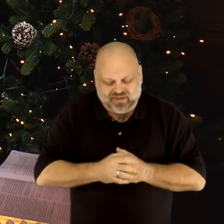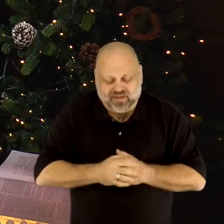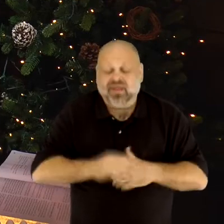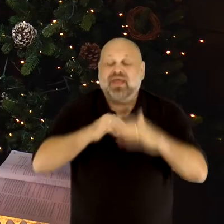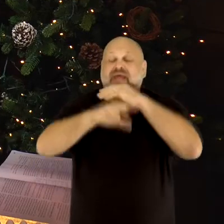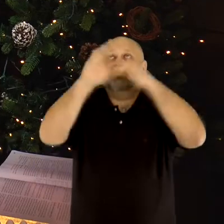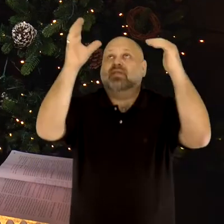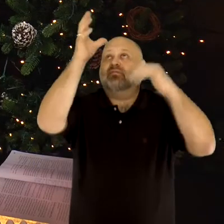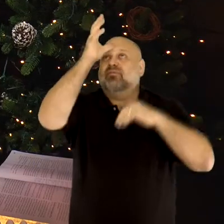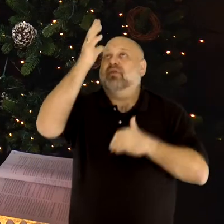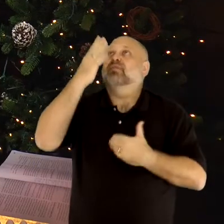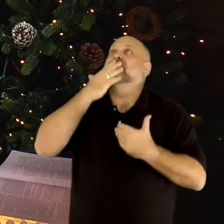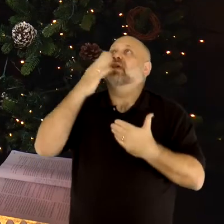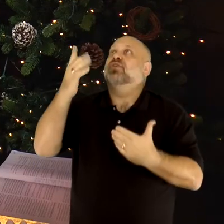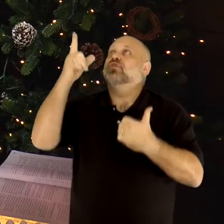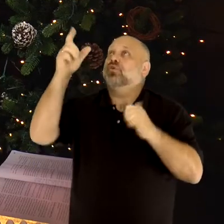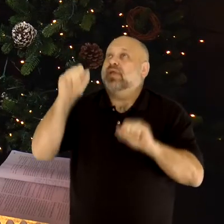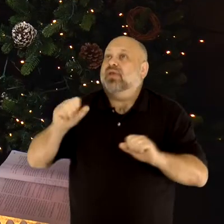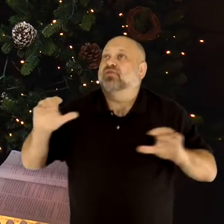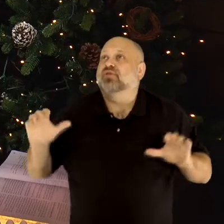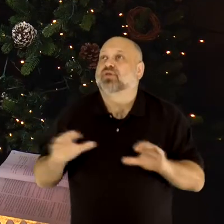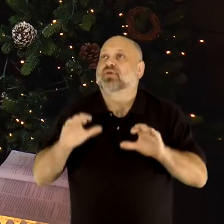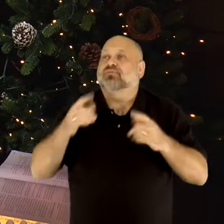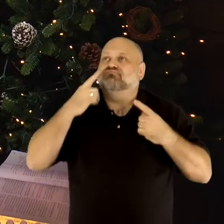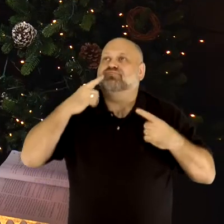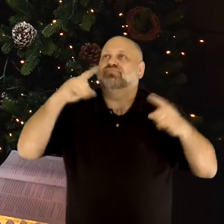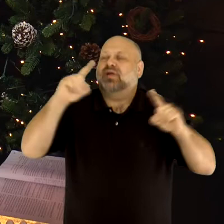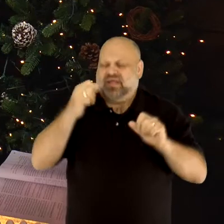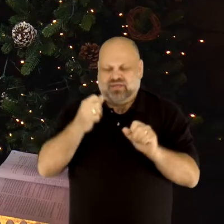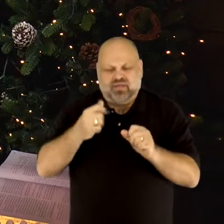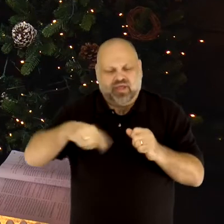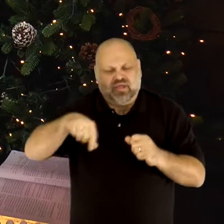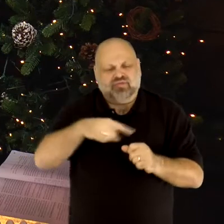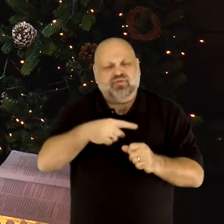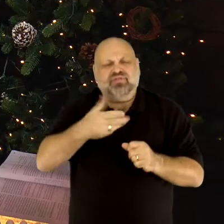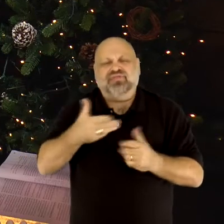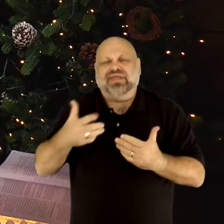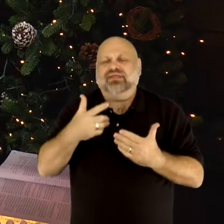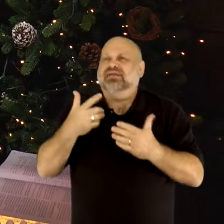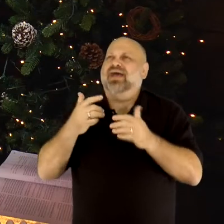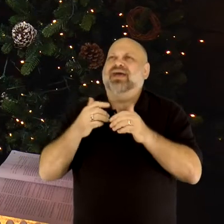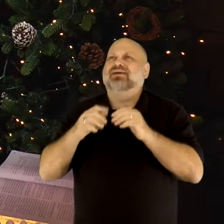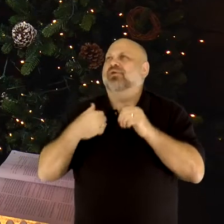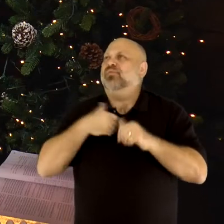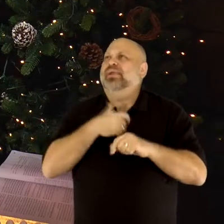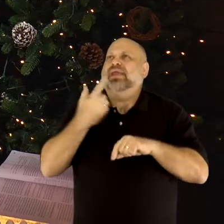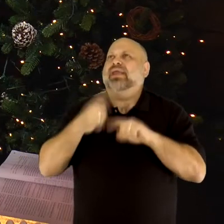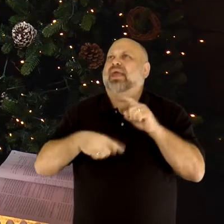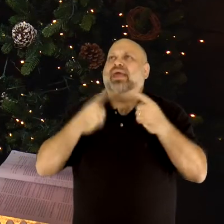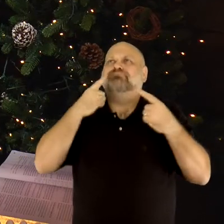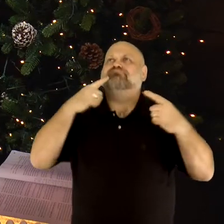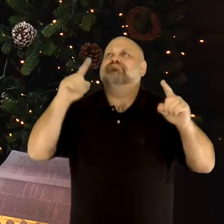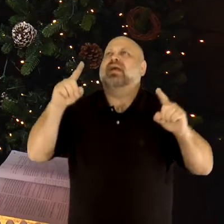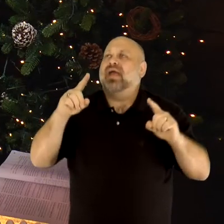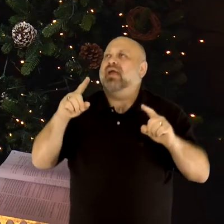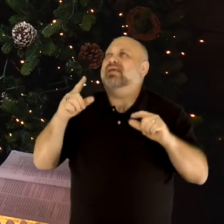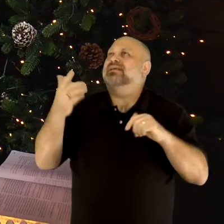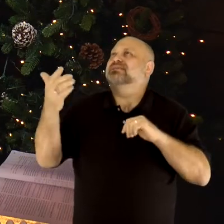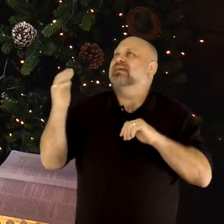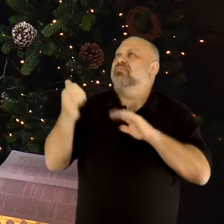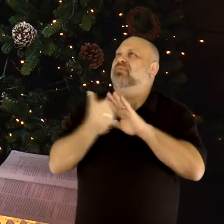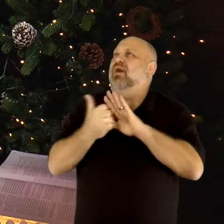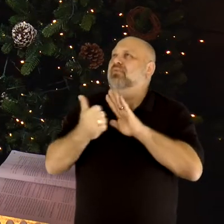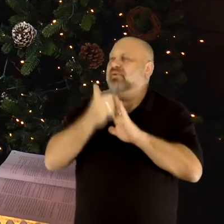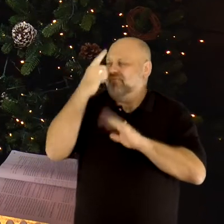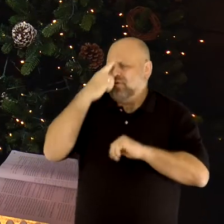You that You are able to accomplish those things that seem beyond our reach and even seem impossible for us. You spoke the